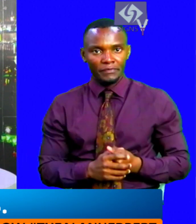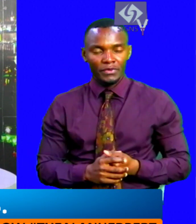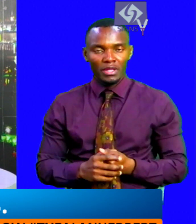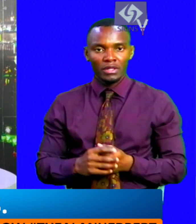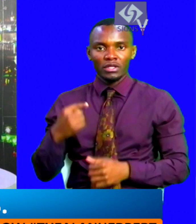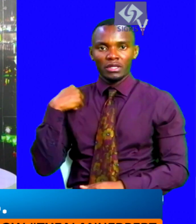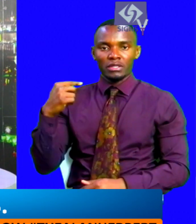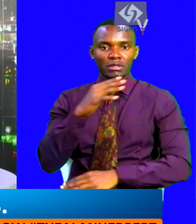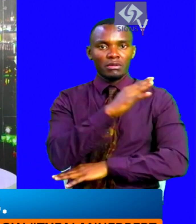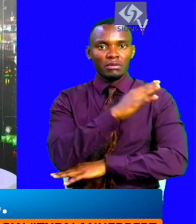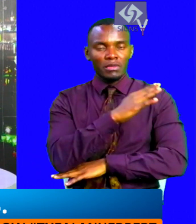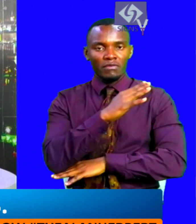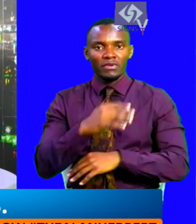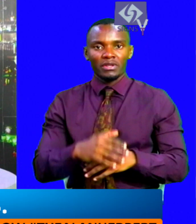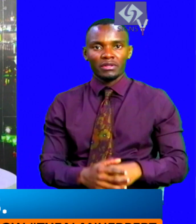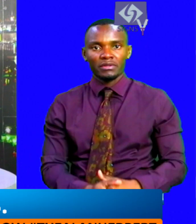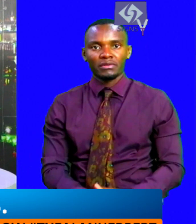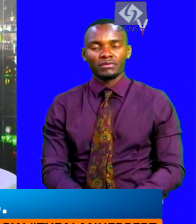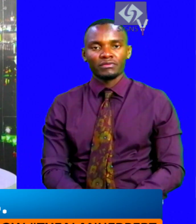yesterday evening,